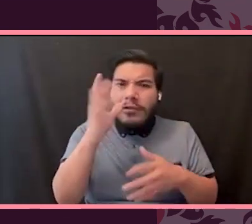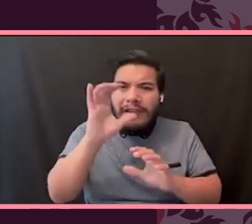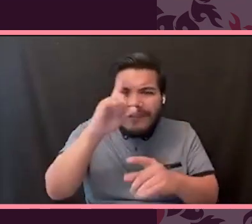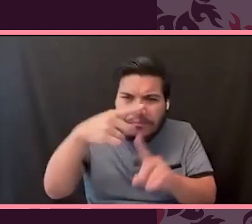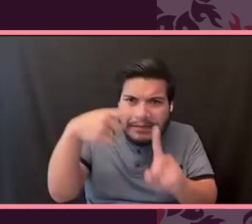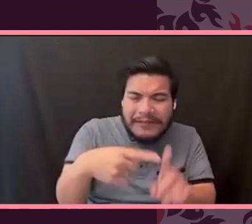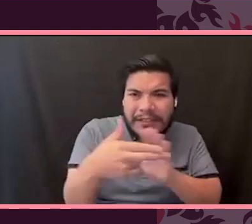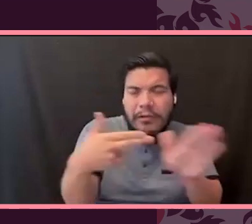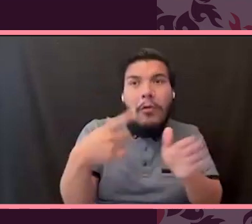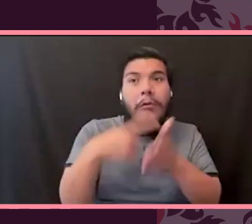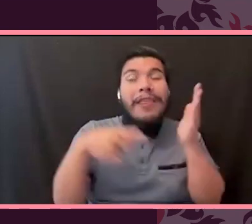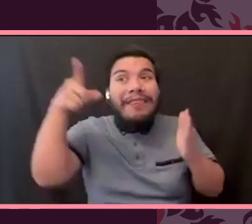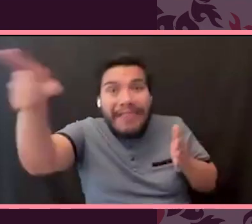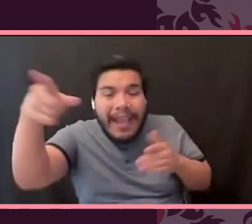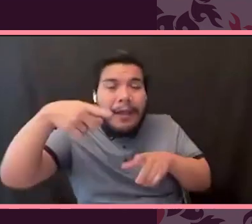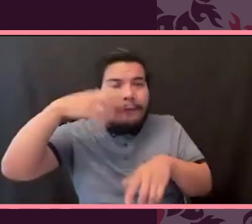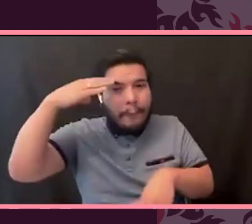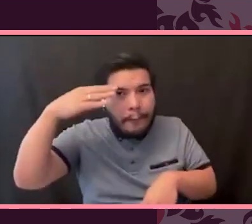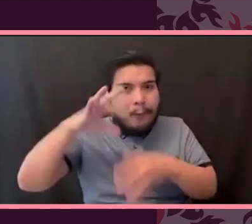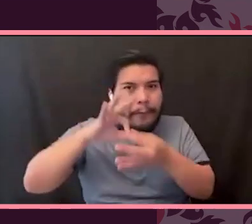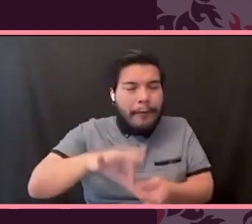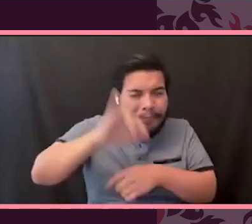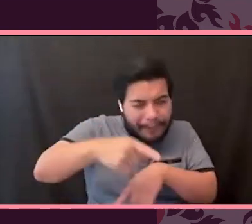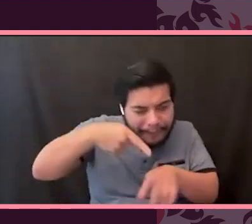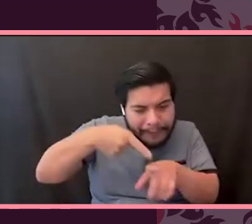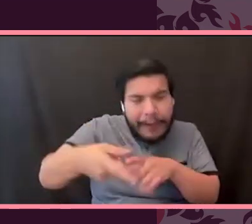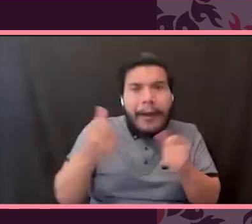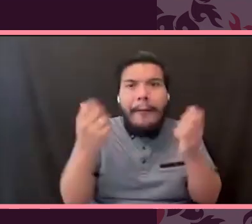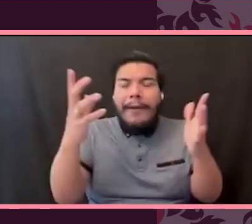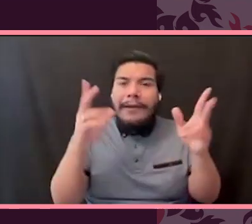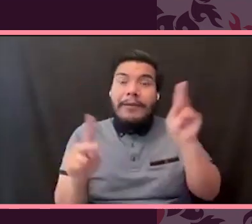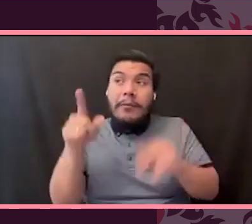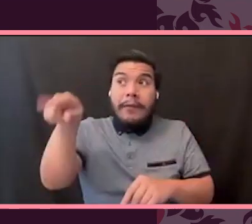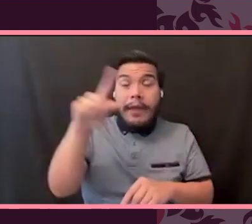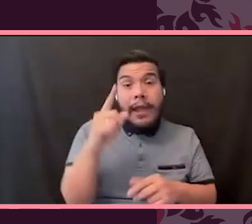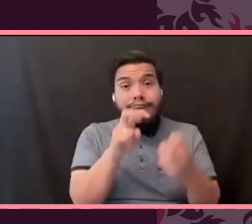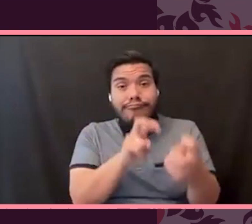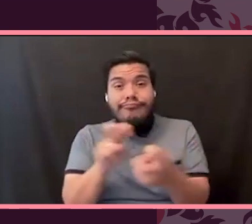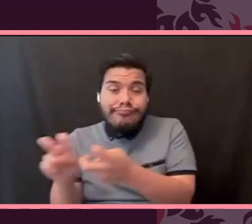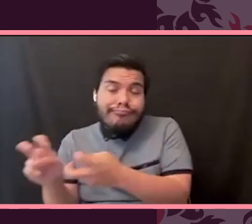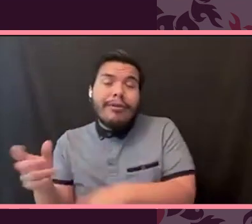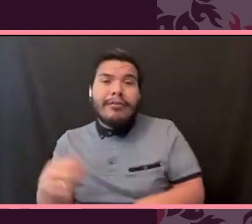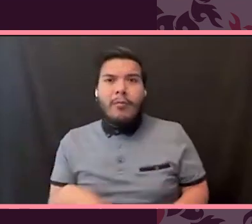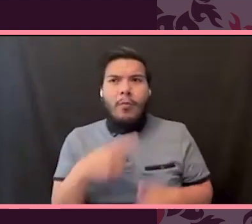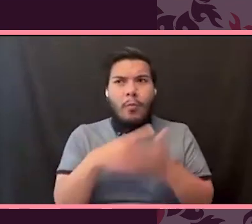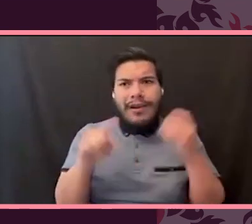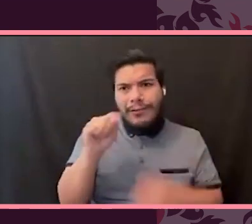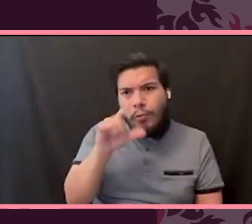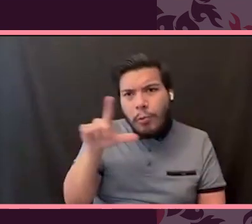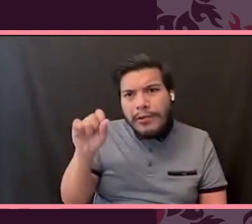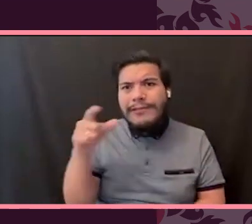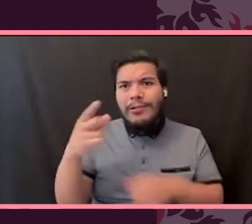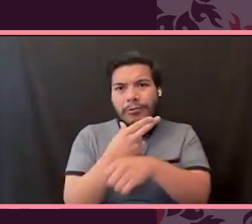that? How many individuals have they assessed? What are the tools that they're using to